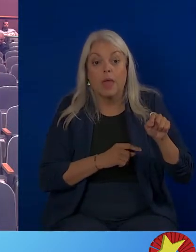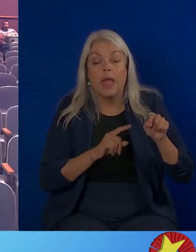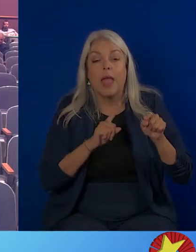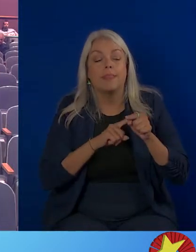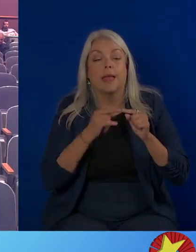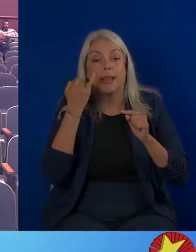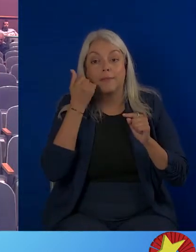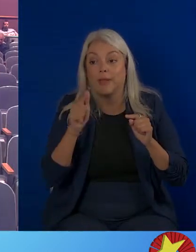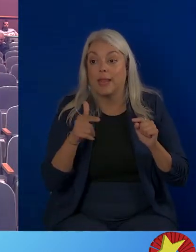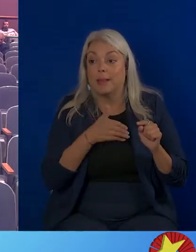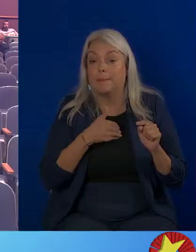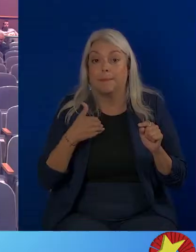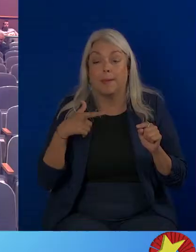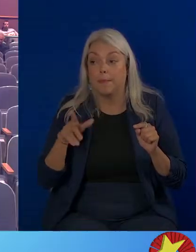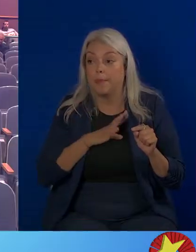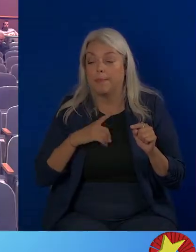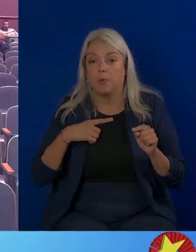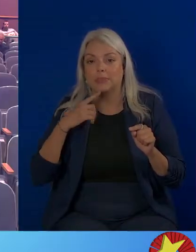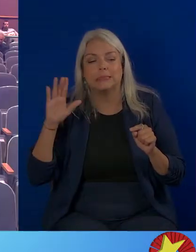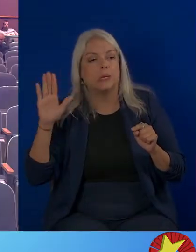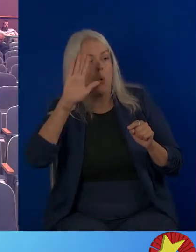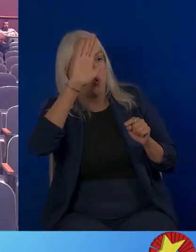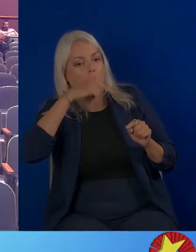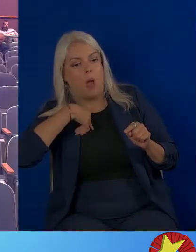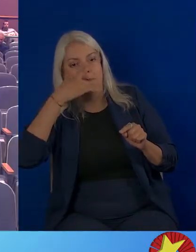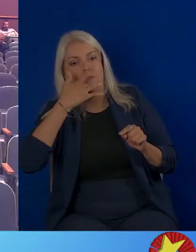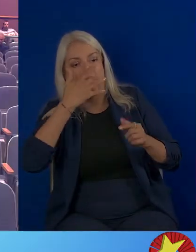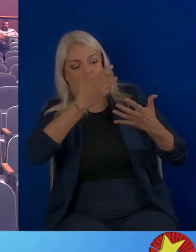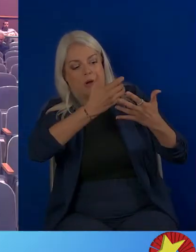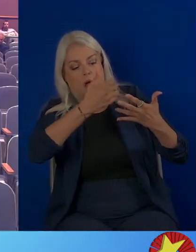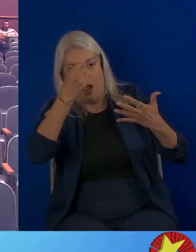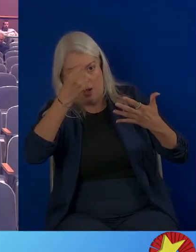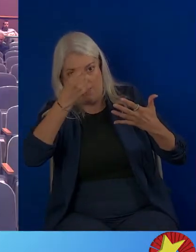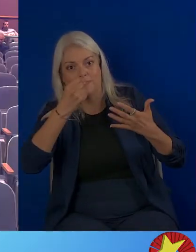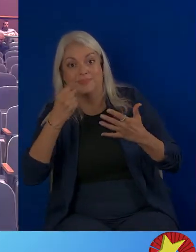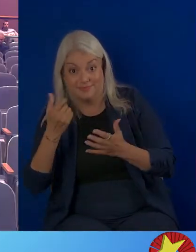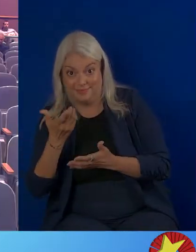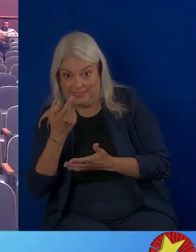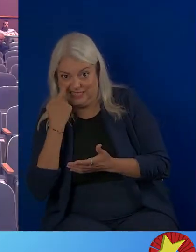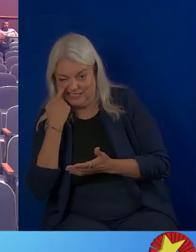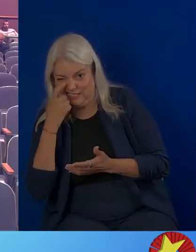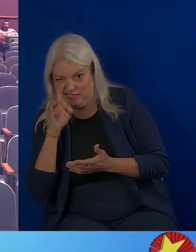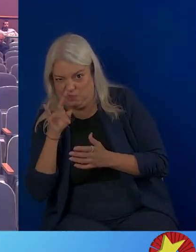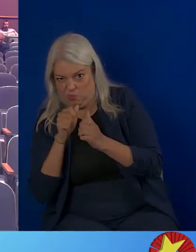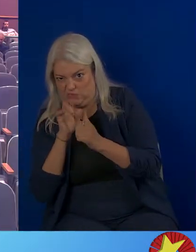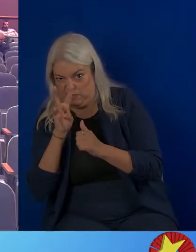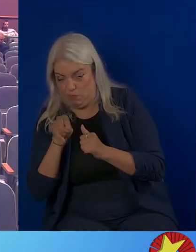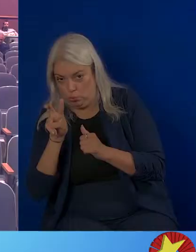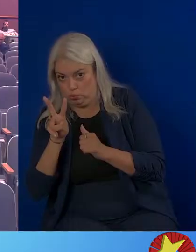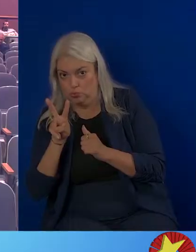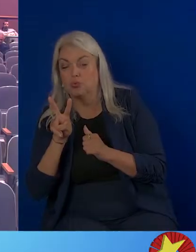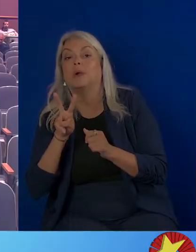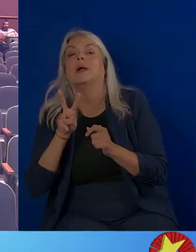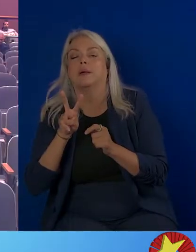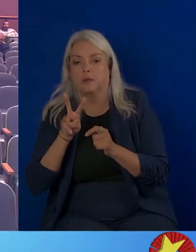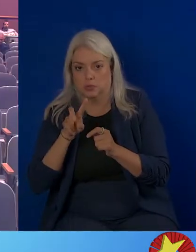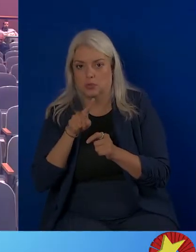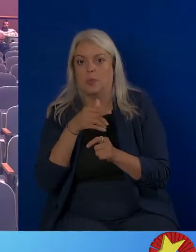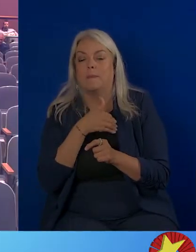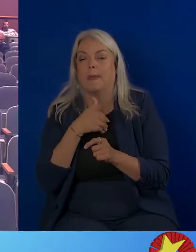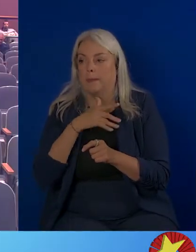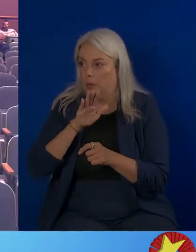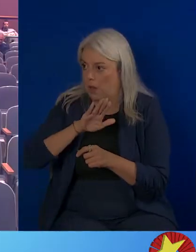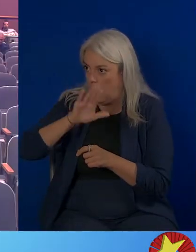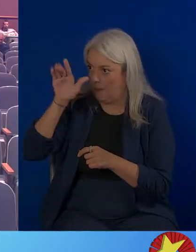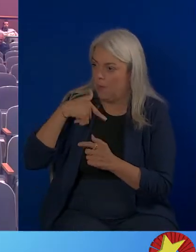any member of the board wishes to pull an item, as had been done for 7.2, the member may make the appropriate motion to